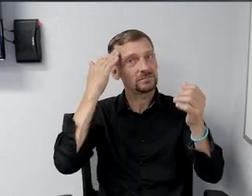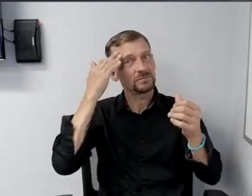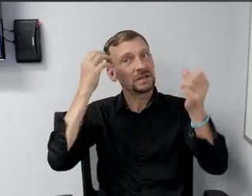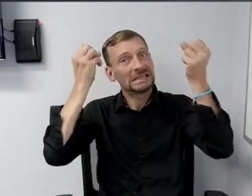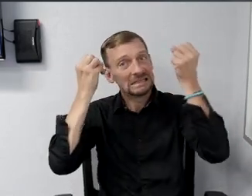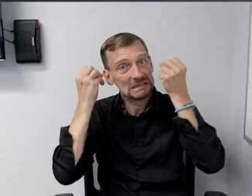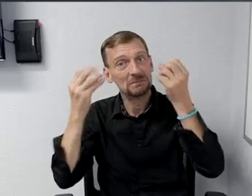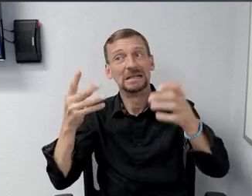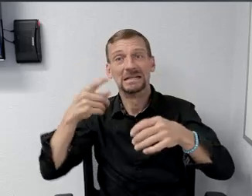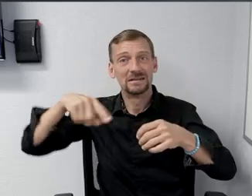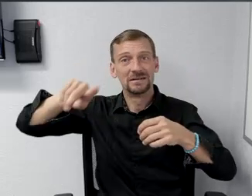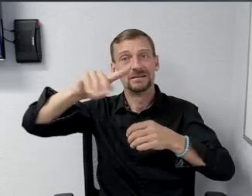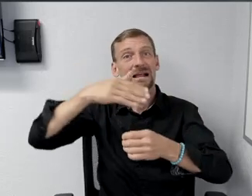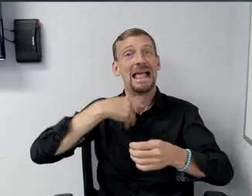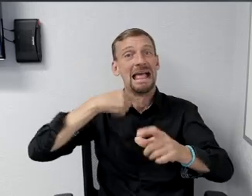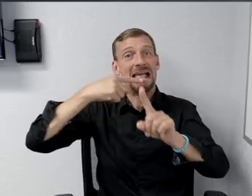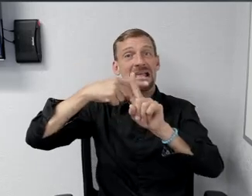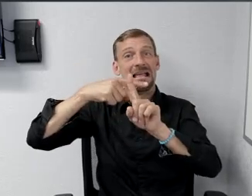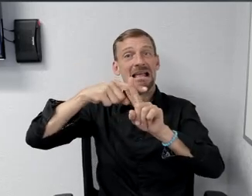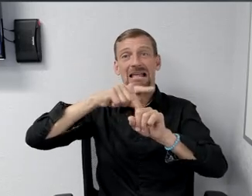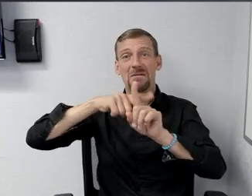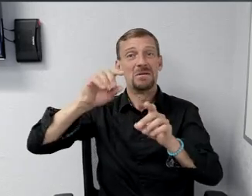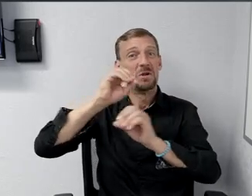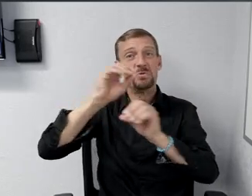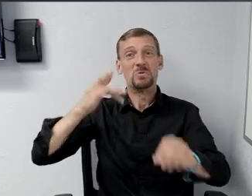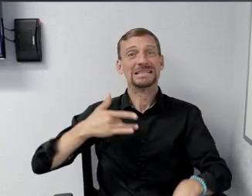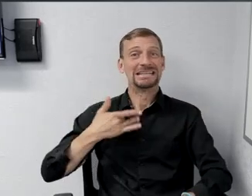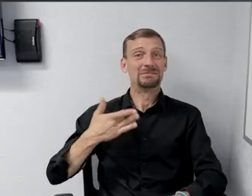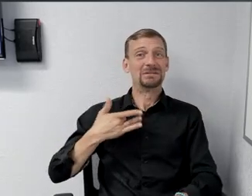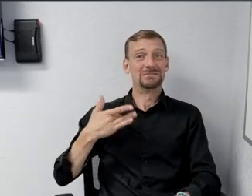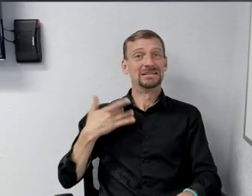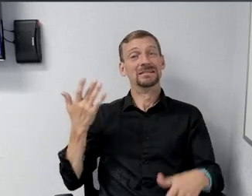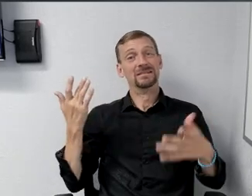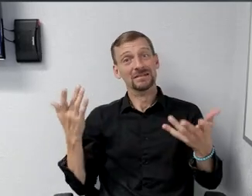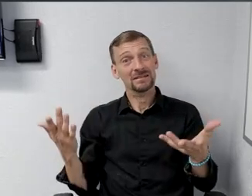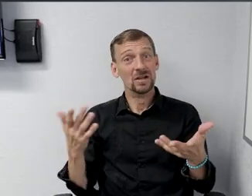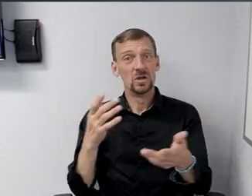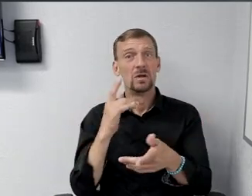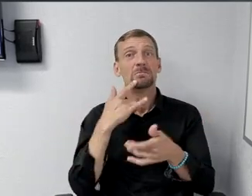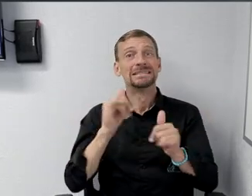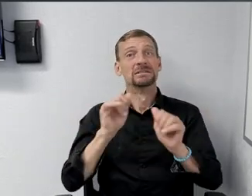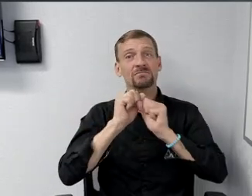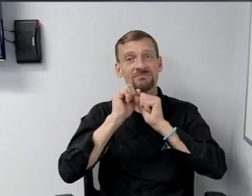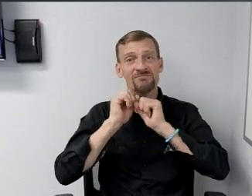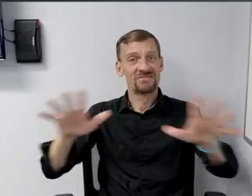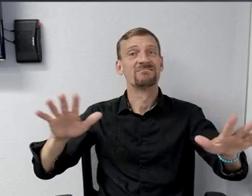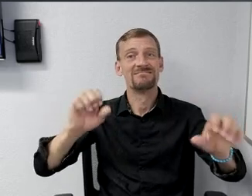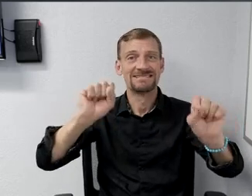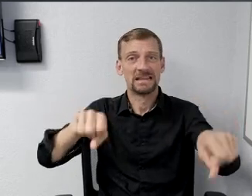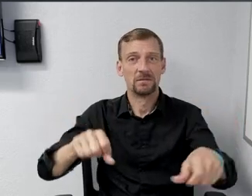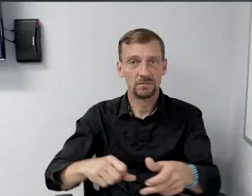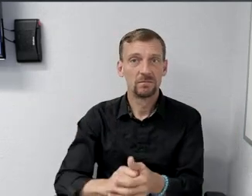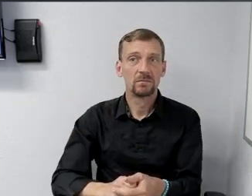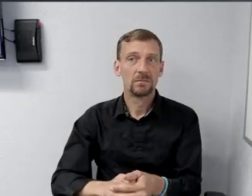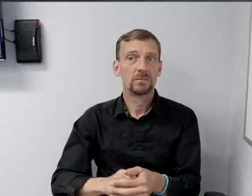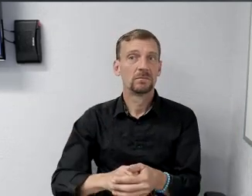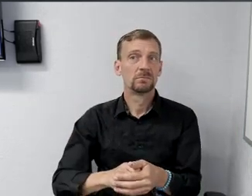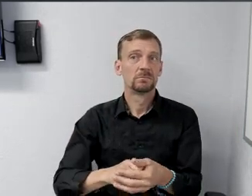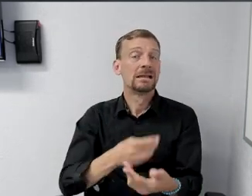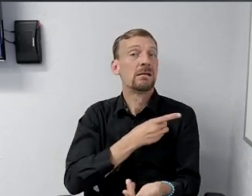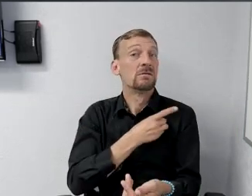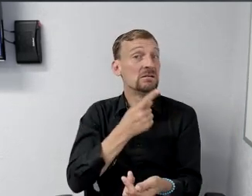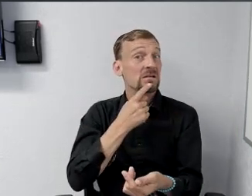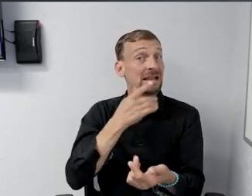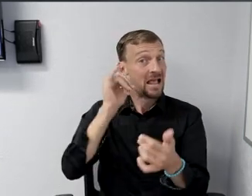them, they could be positive and just have no idea. They're just totally asymptomatic, but they're still contagious. So is that the